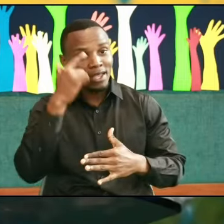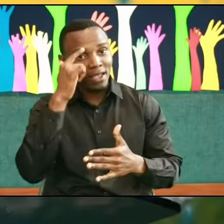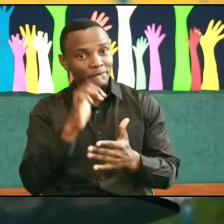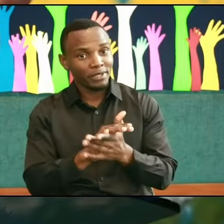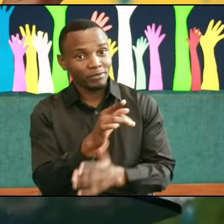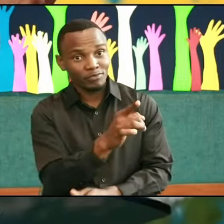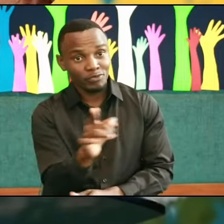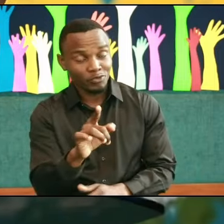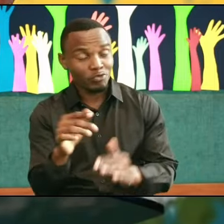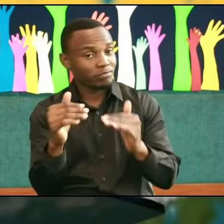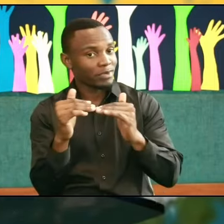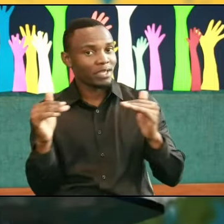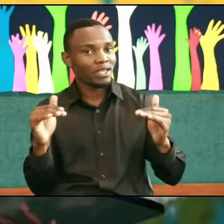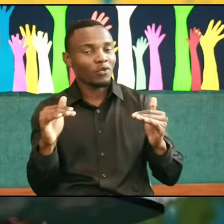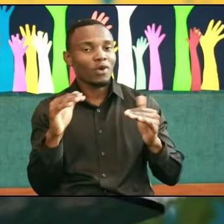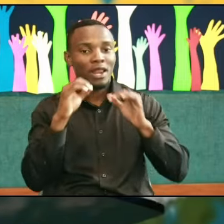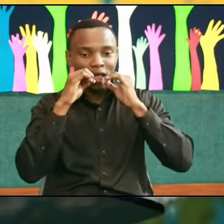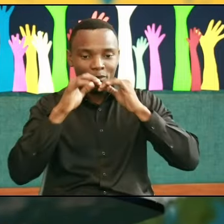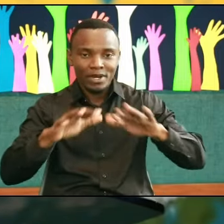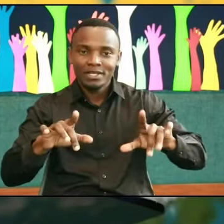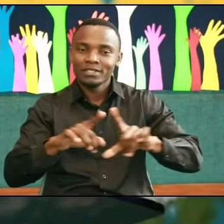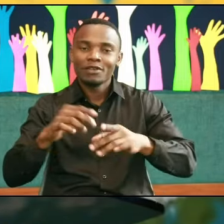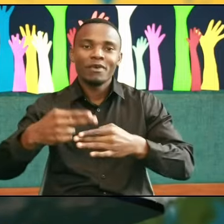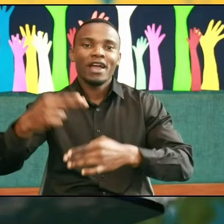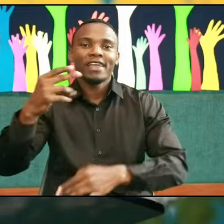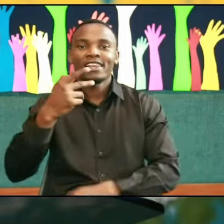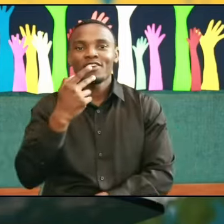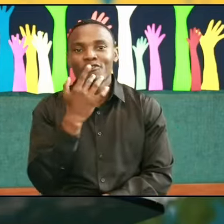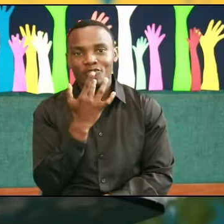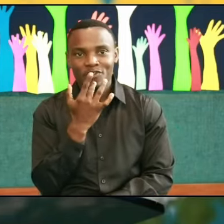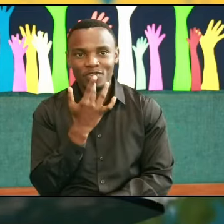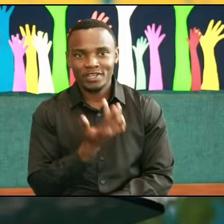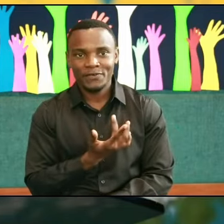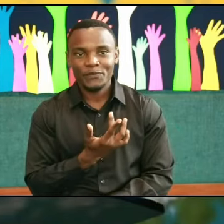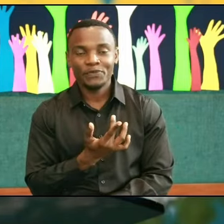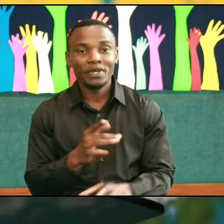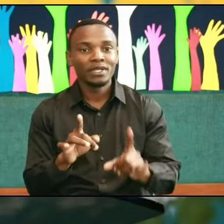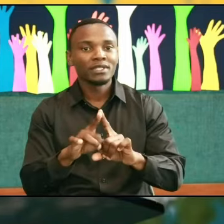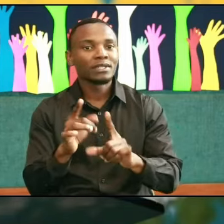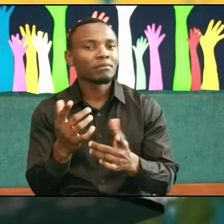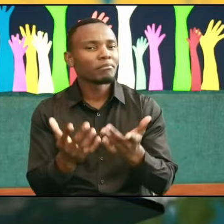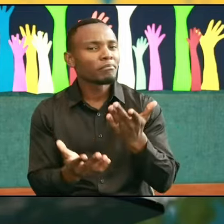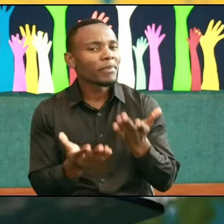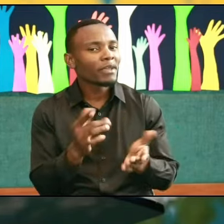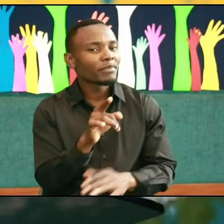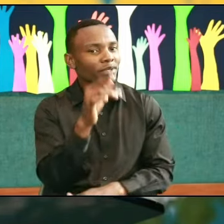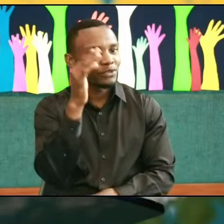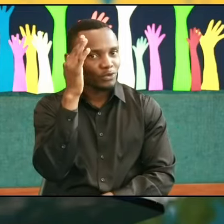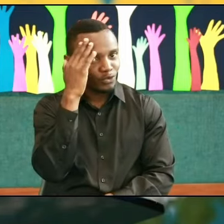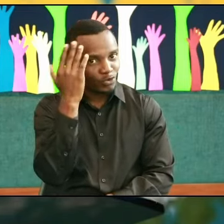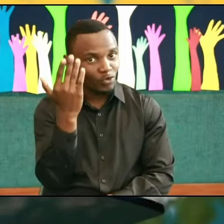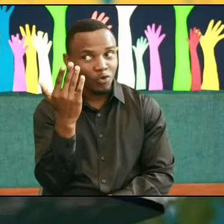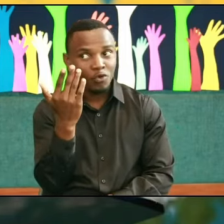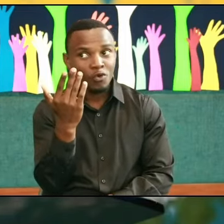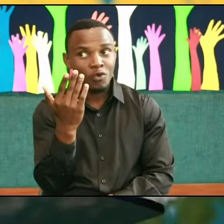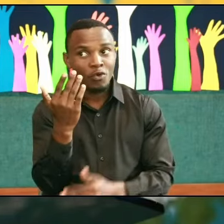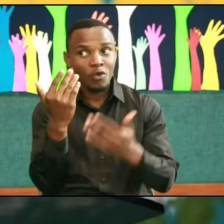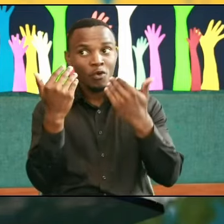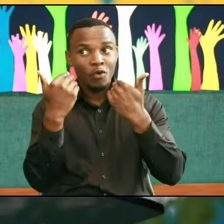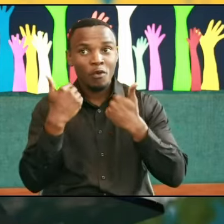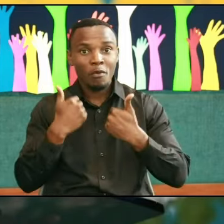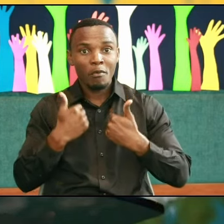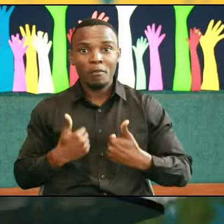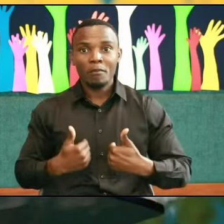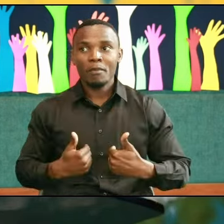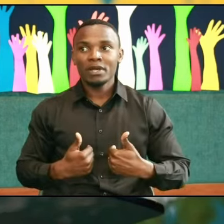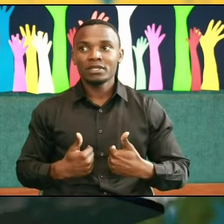are equally blessed and highly favored. And I think you may probably be aware that I actually have only one